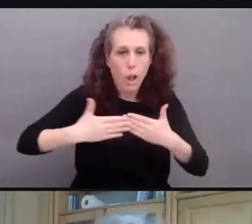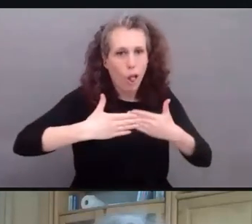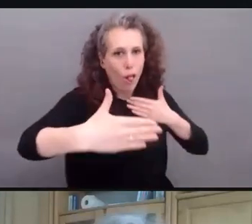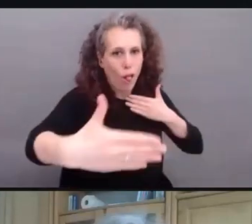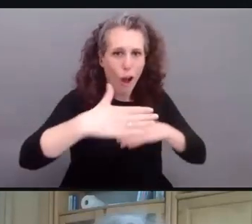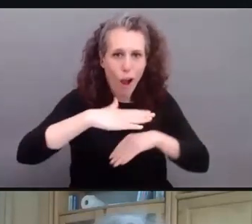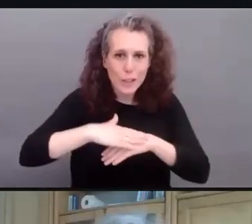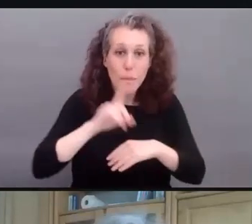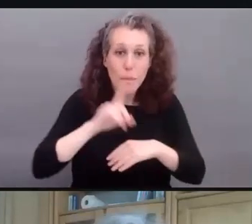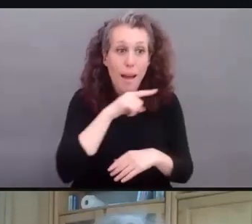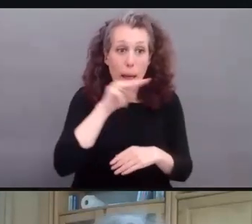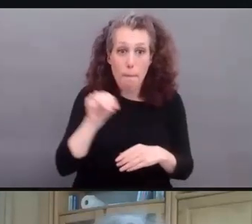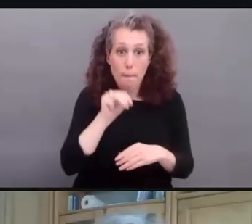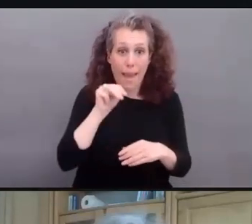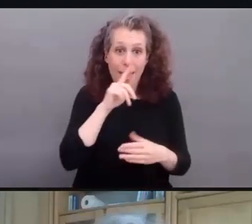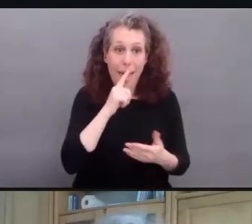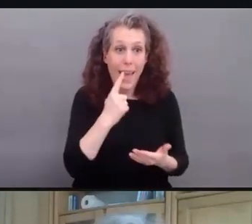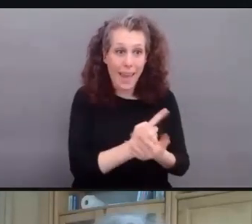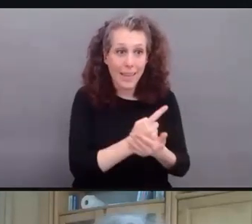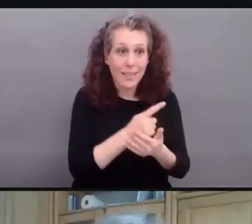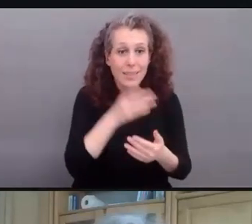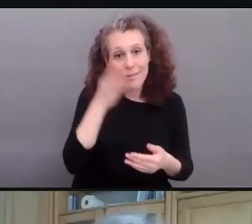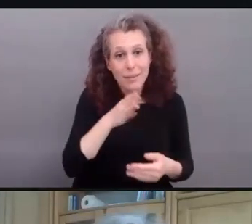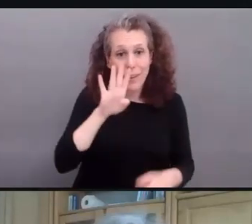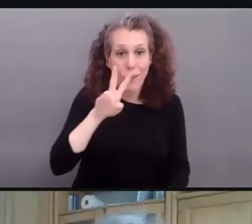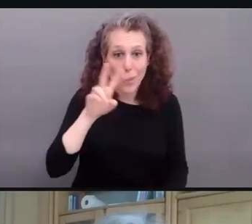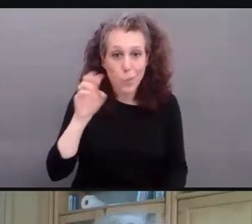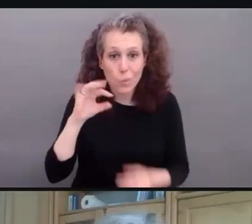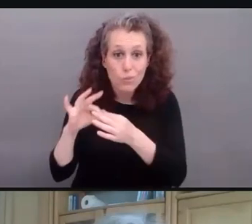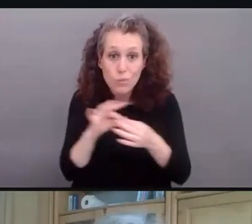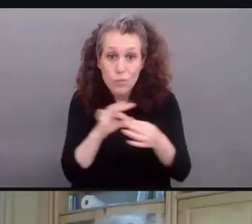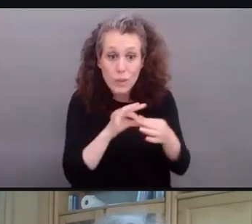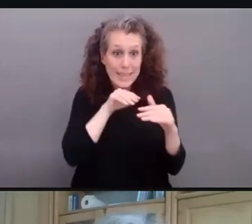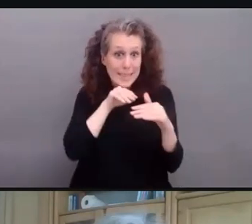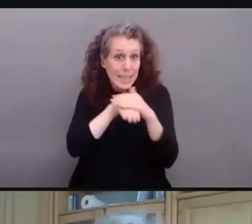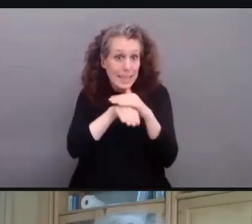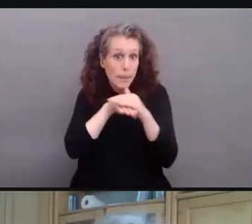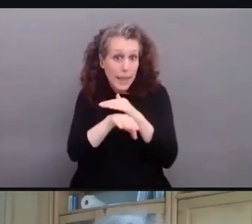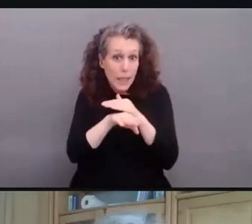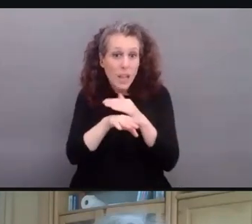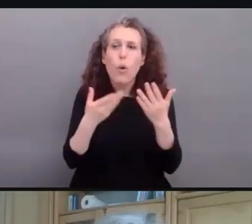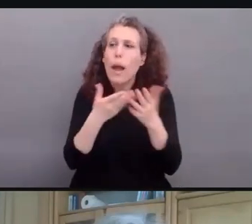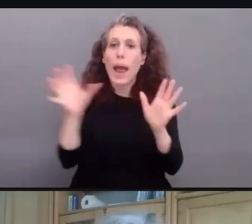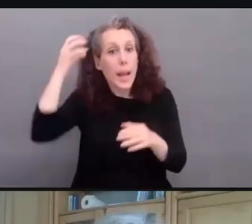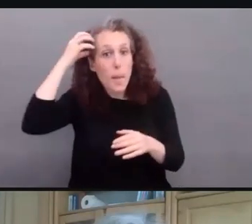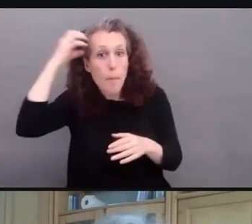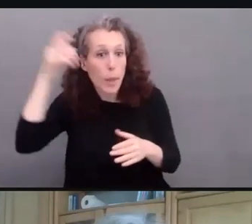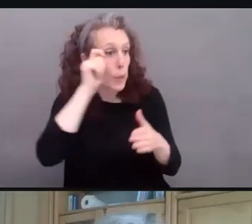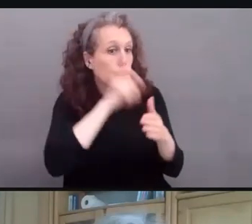mandate in support of European accessibility requirements for public procurement in the built